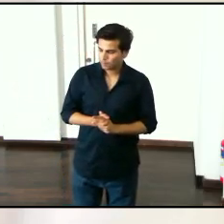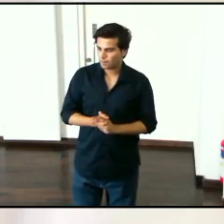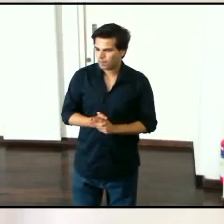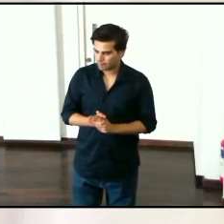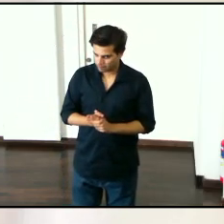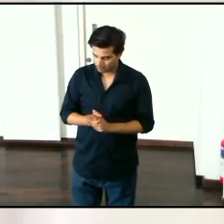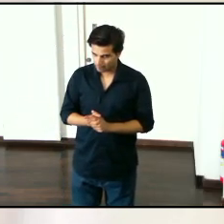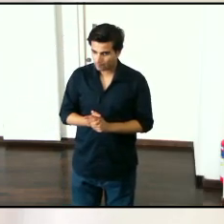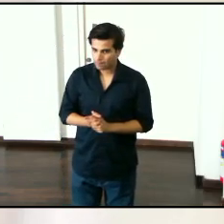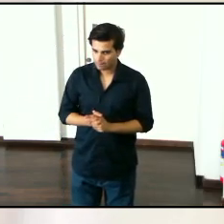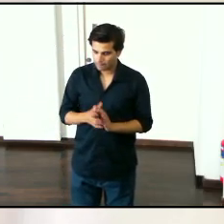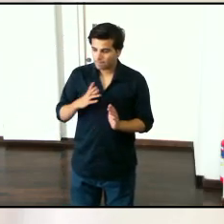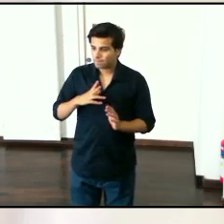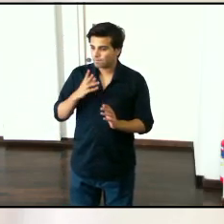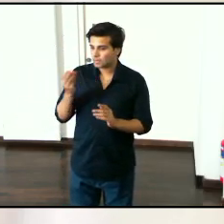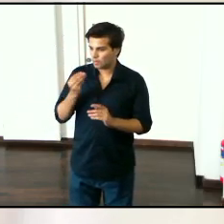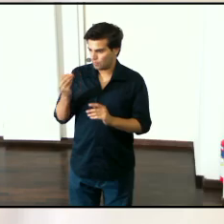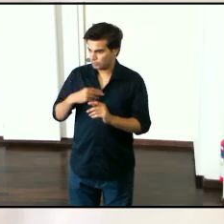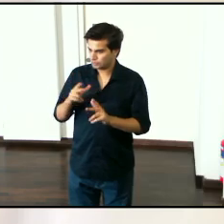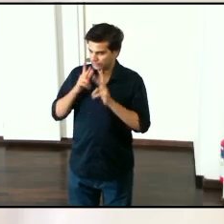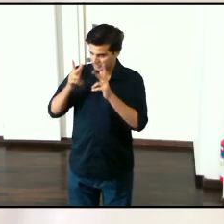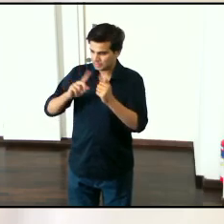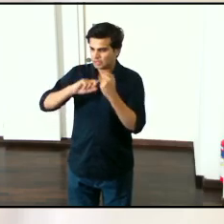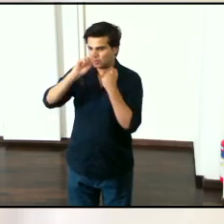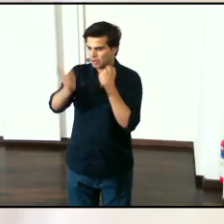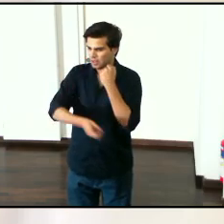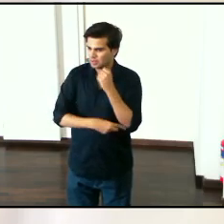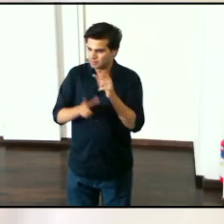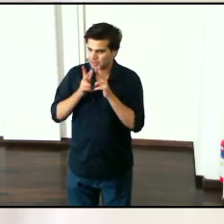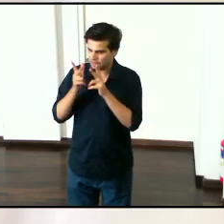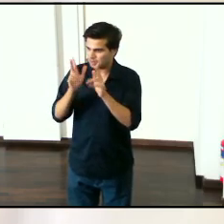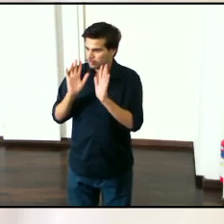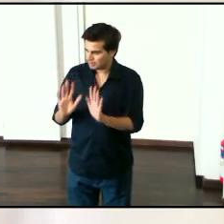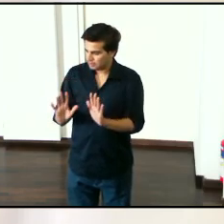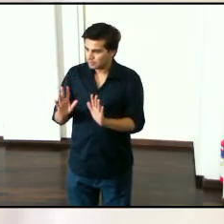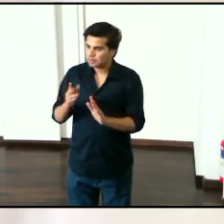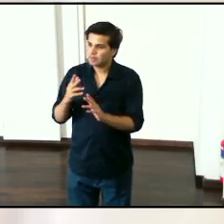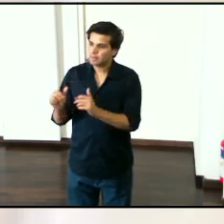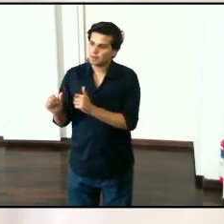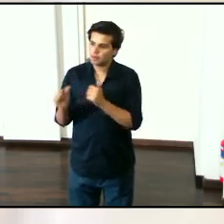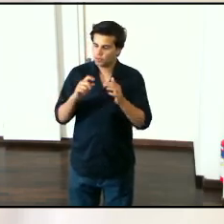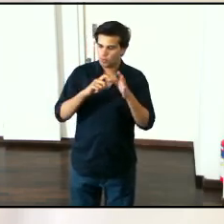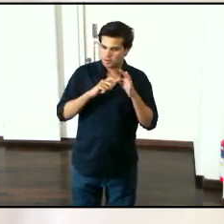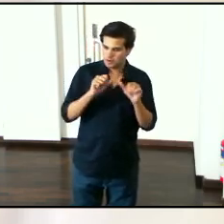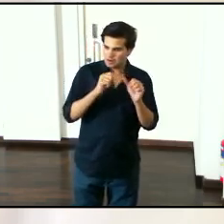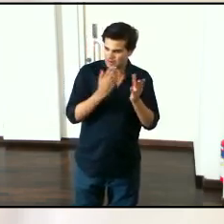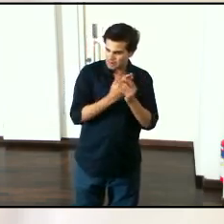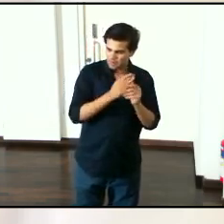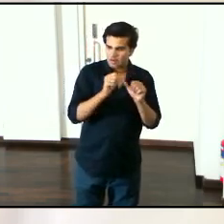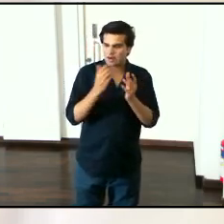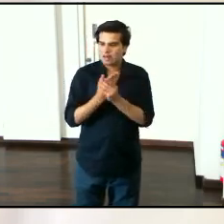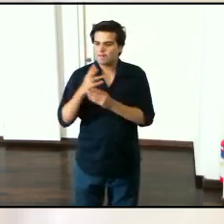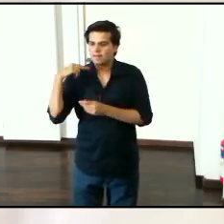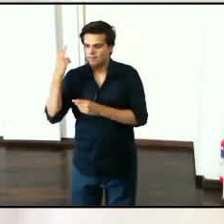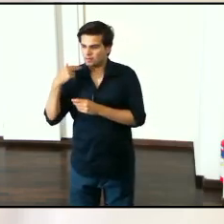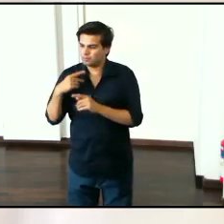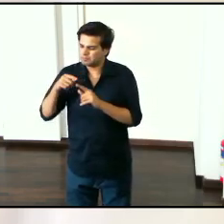of the few things I want to say here today, I will return to this question of archives and archiving very